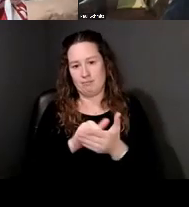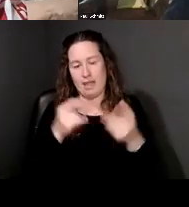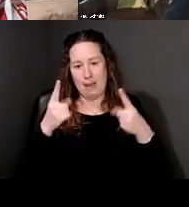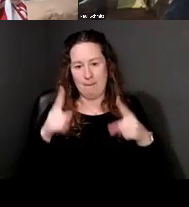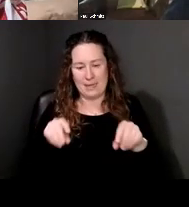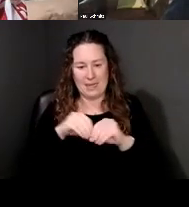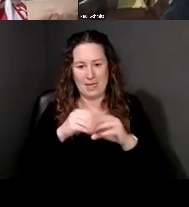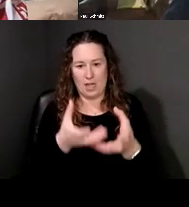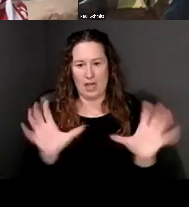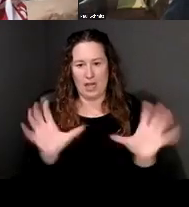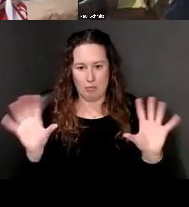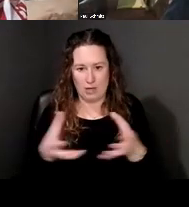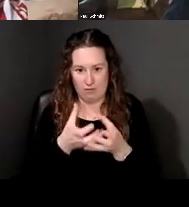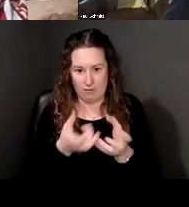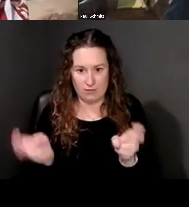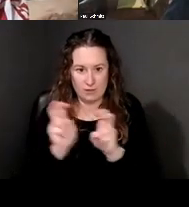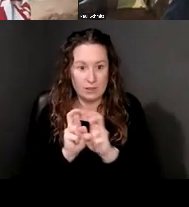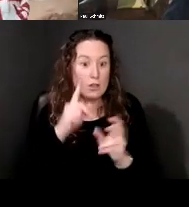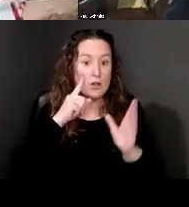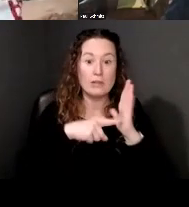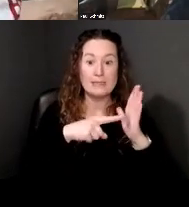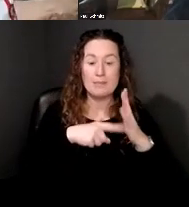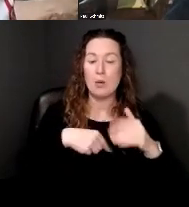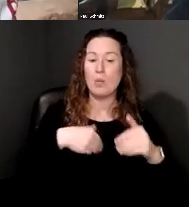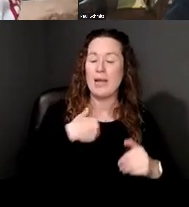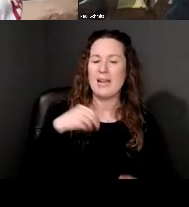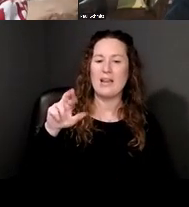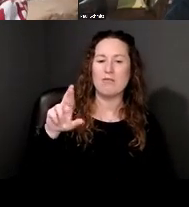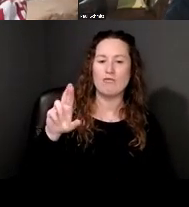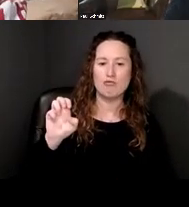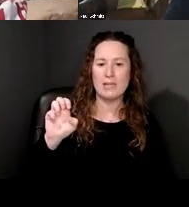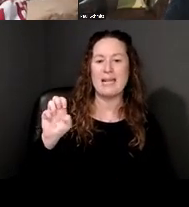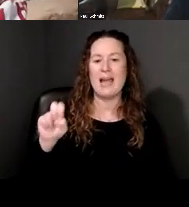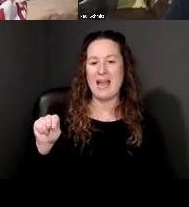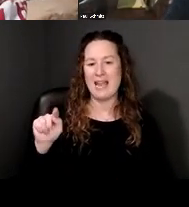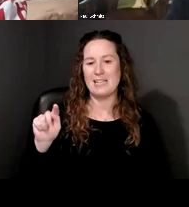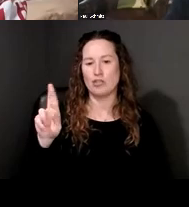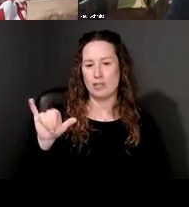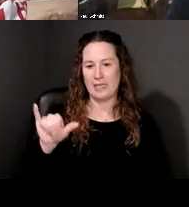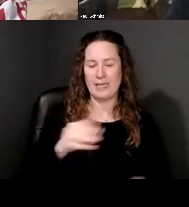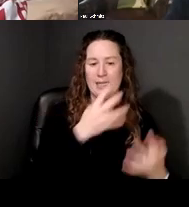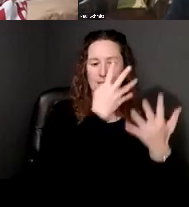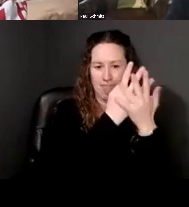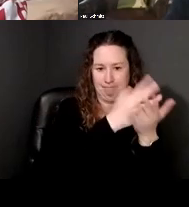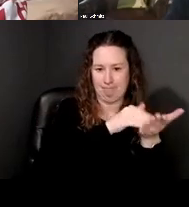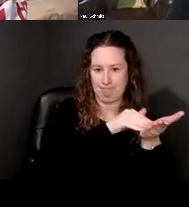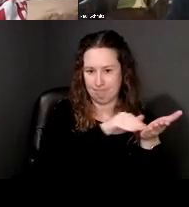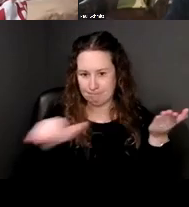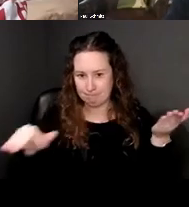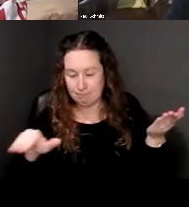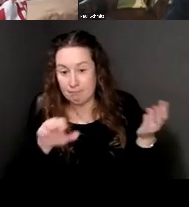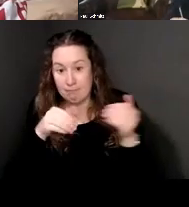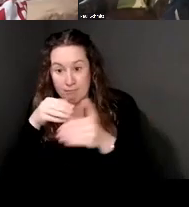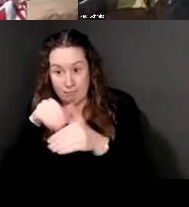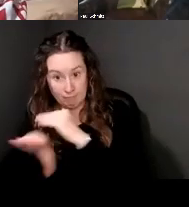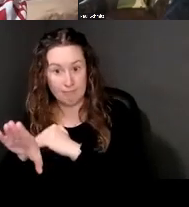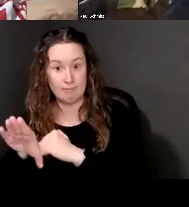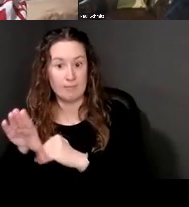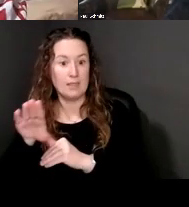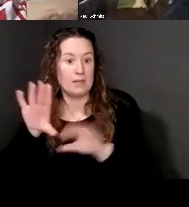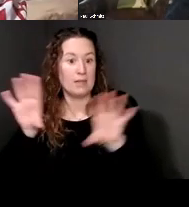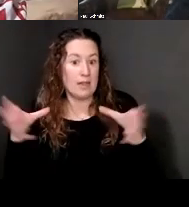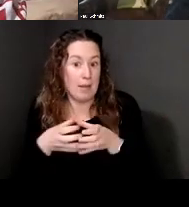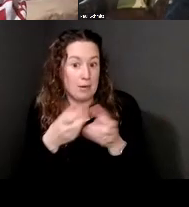we had a reentry collaborative table in Oakland that never got anything done